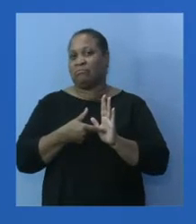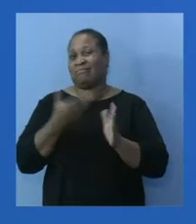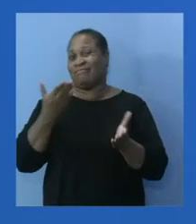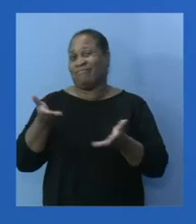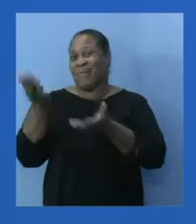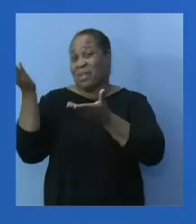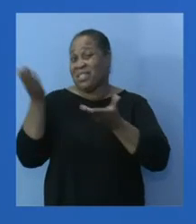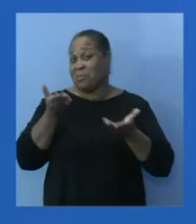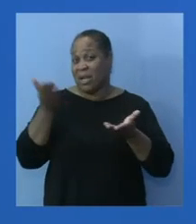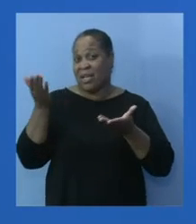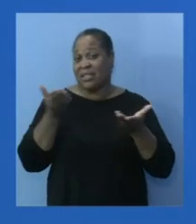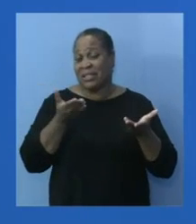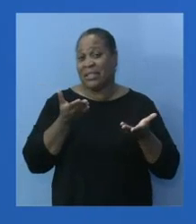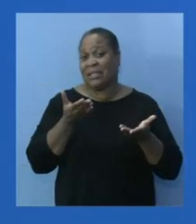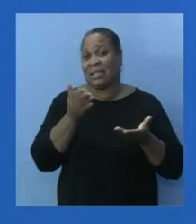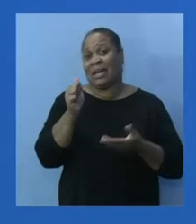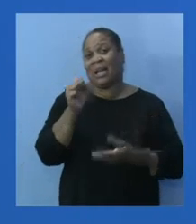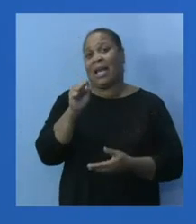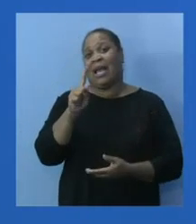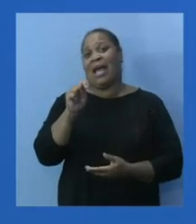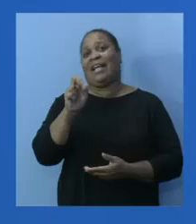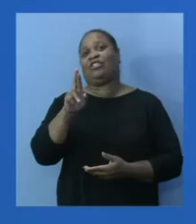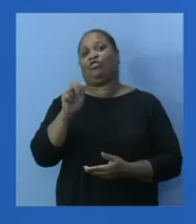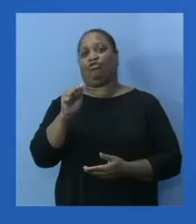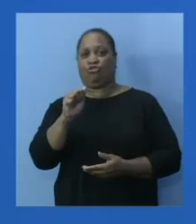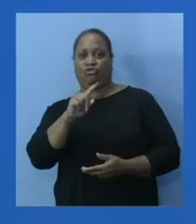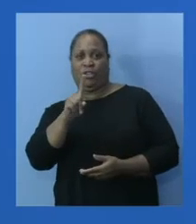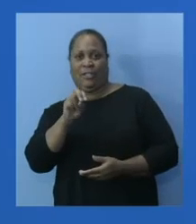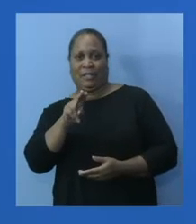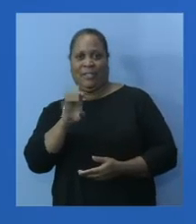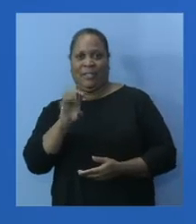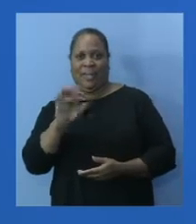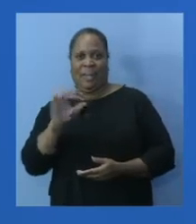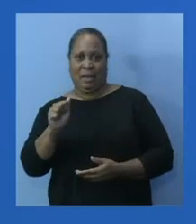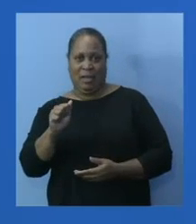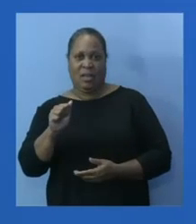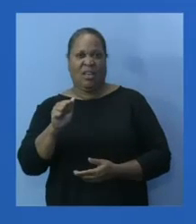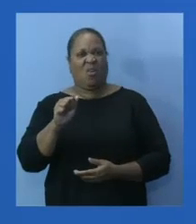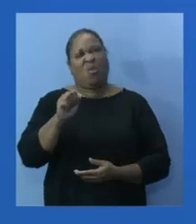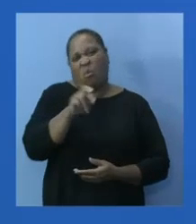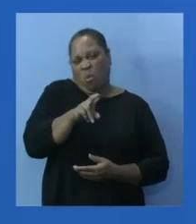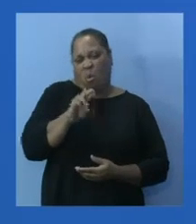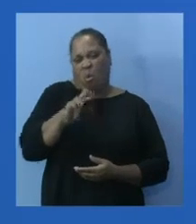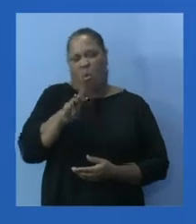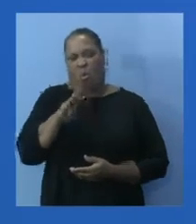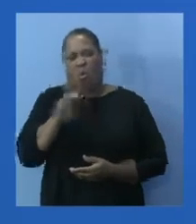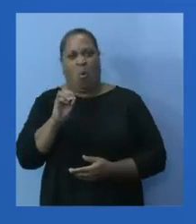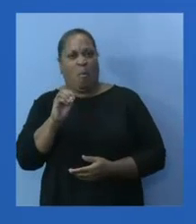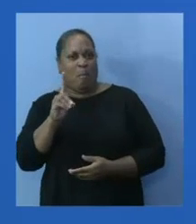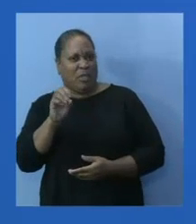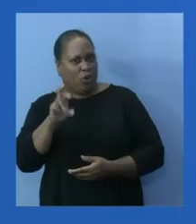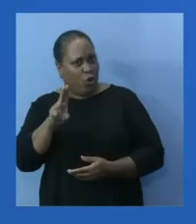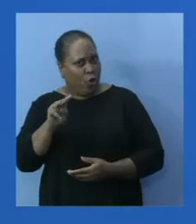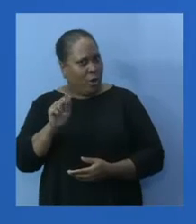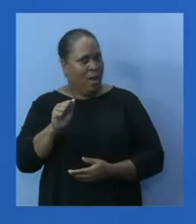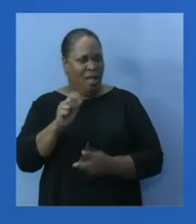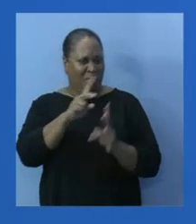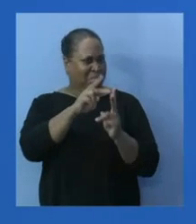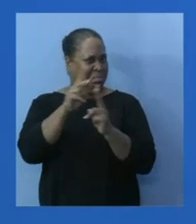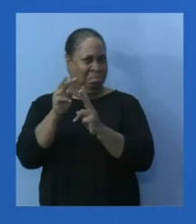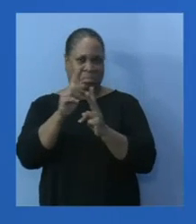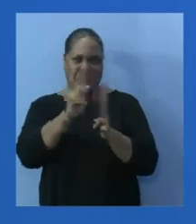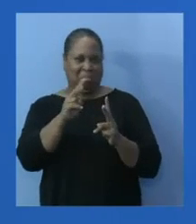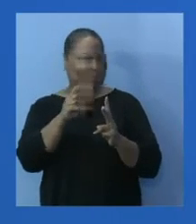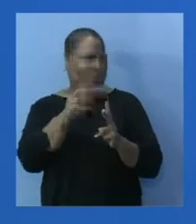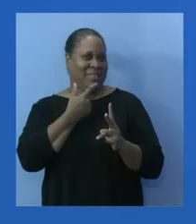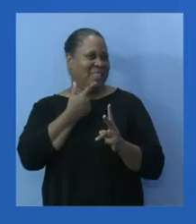supplying us with the AstraZeneca or the Moderna, but I cannot say with absolute